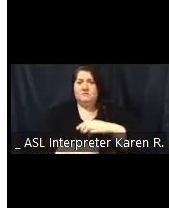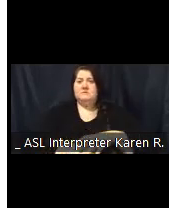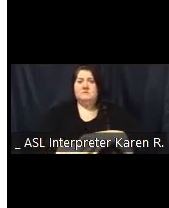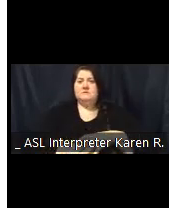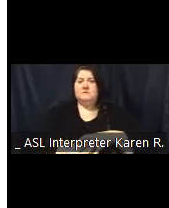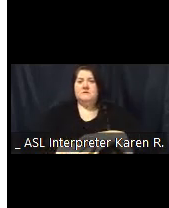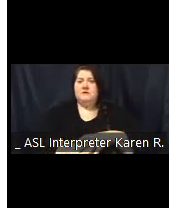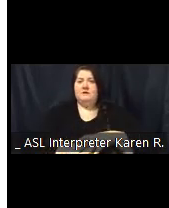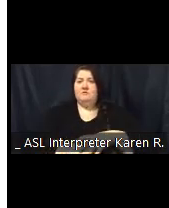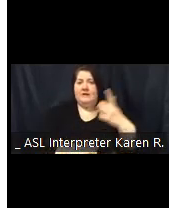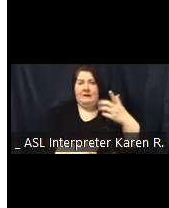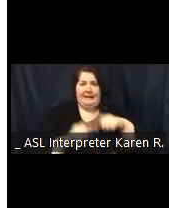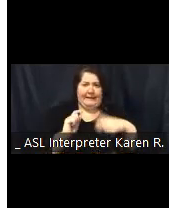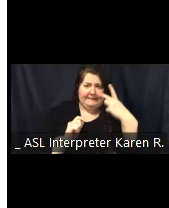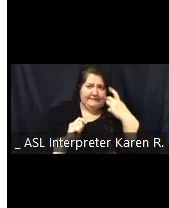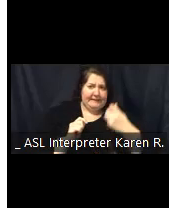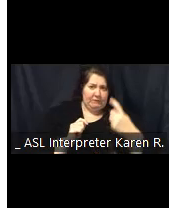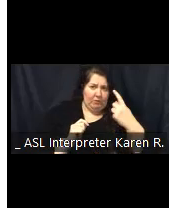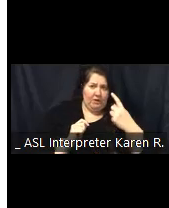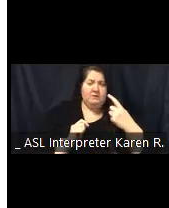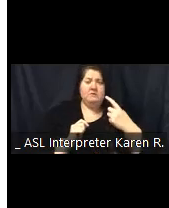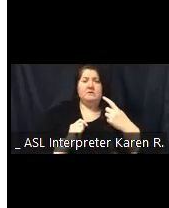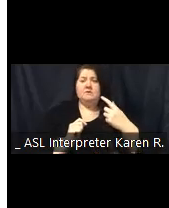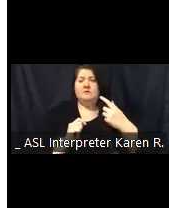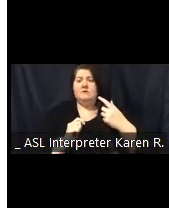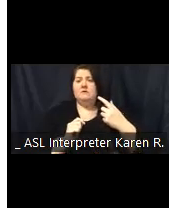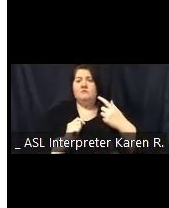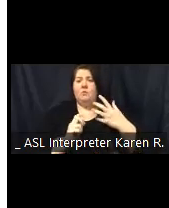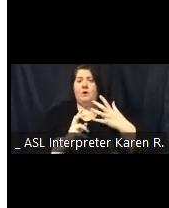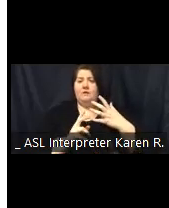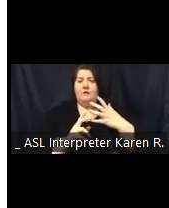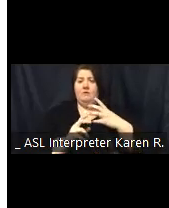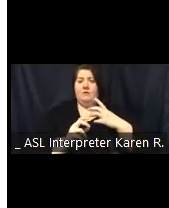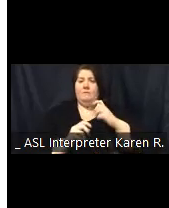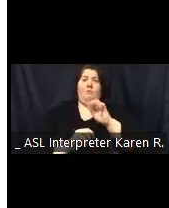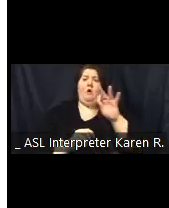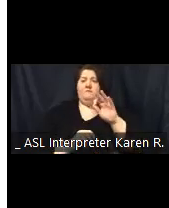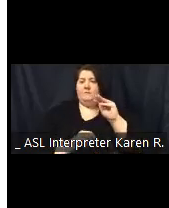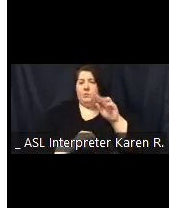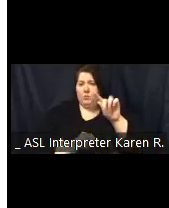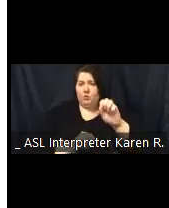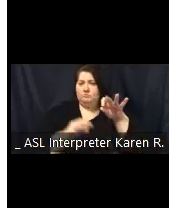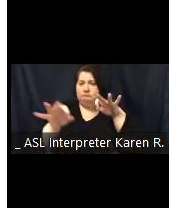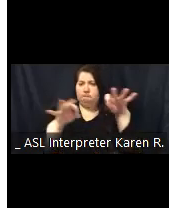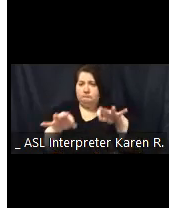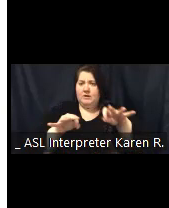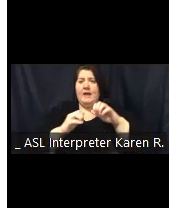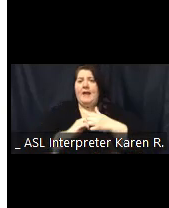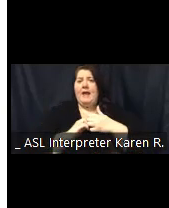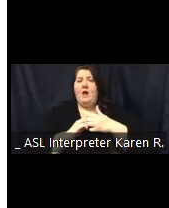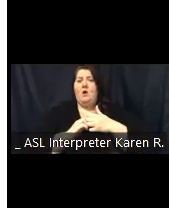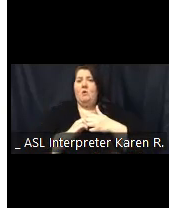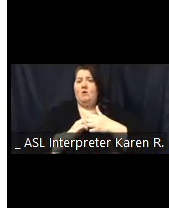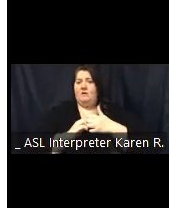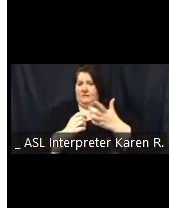here, I can't see people. If you'd like to unmute and briefly describe how the proportional method is working when